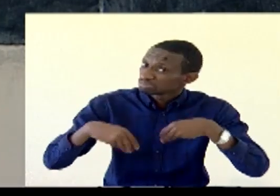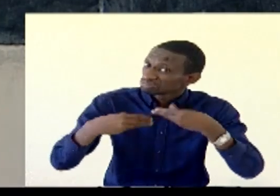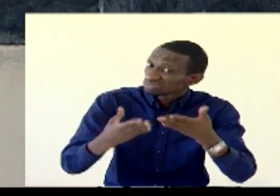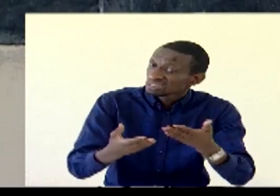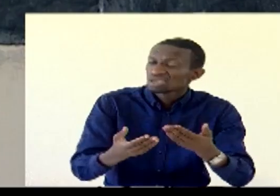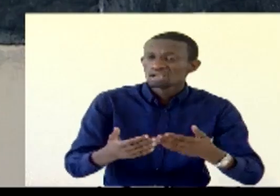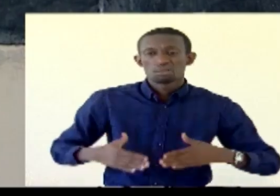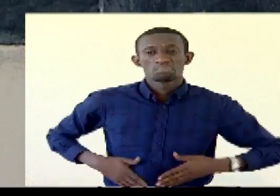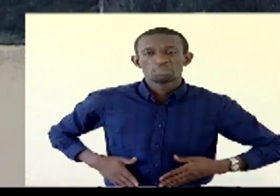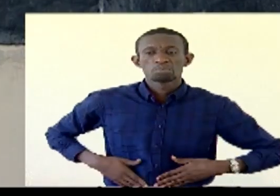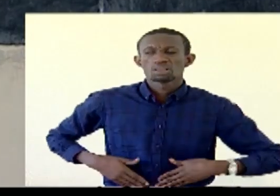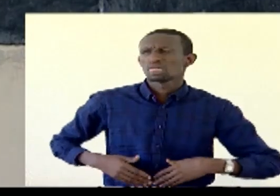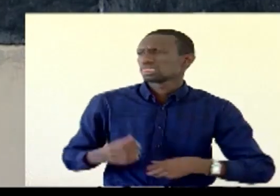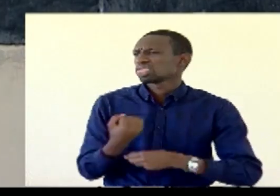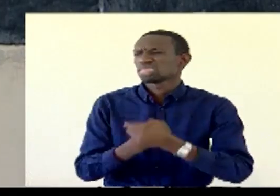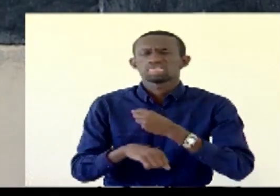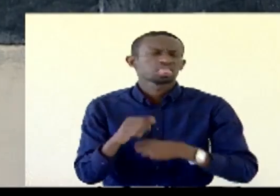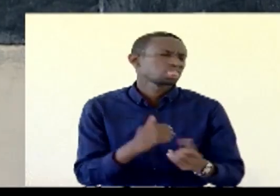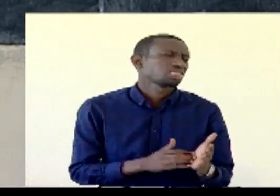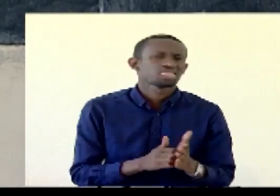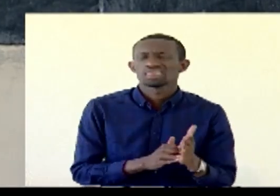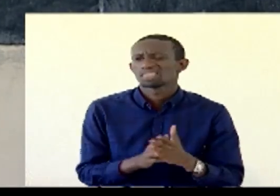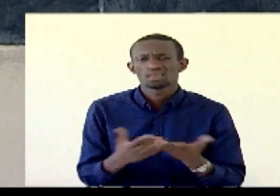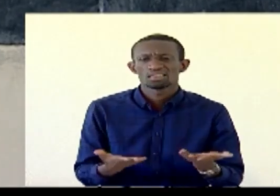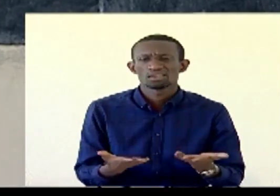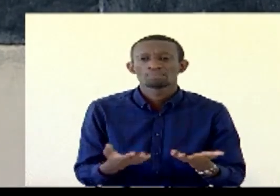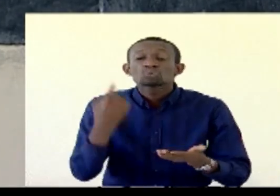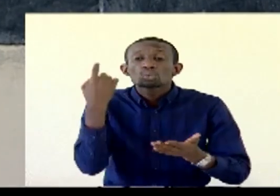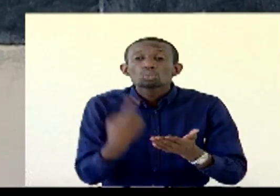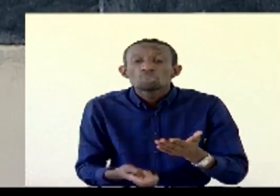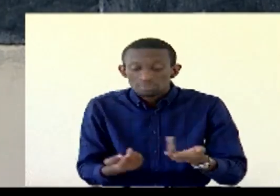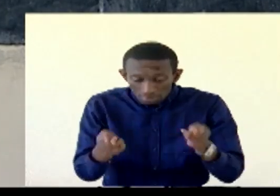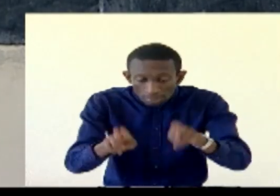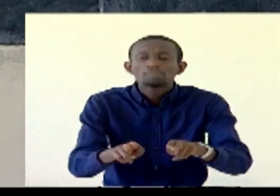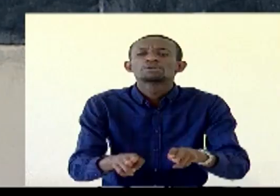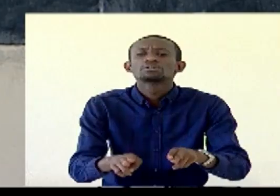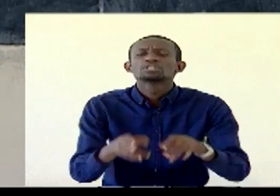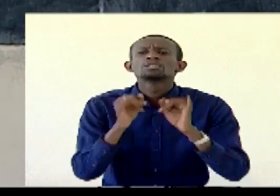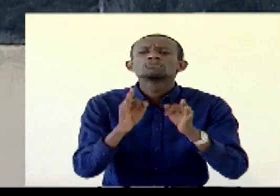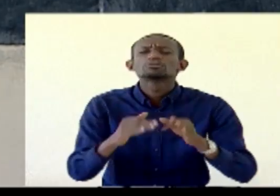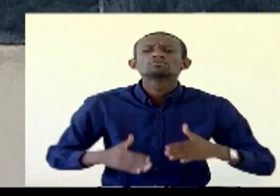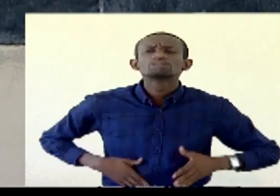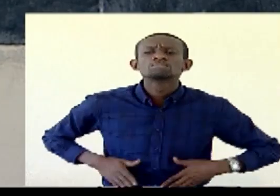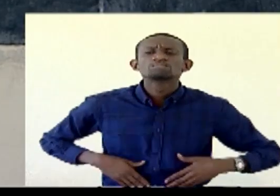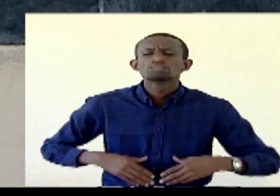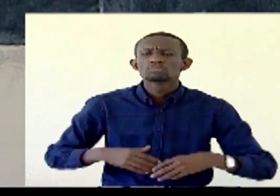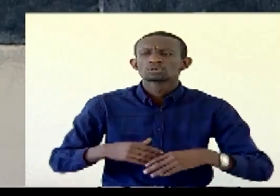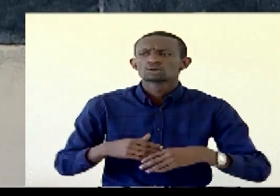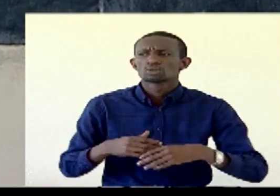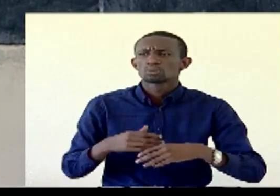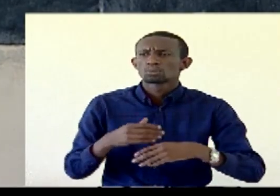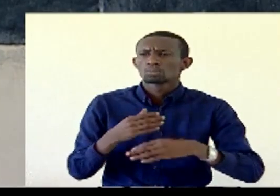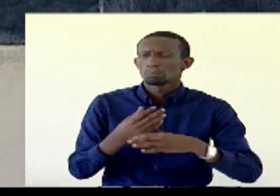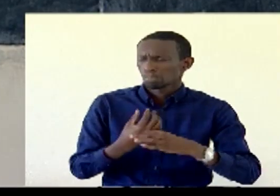kidney. And what will be the outcome when the kidneys are not functioning properly? We're going to have a number of